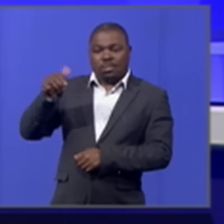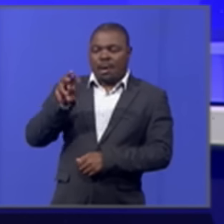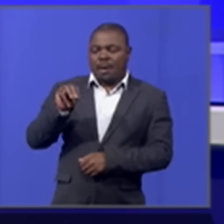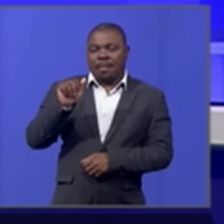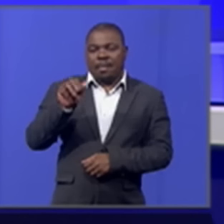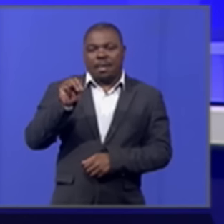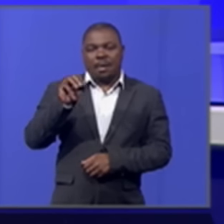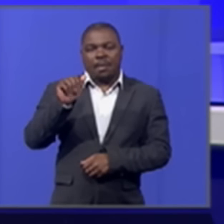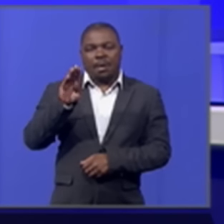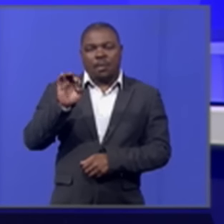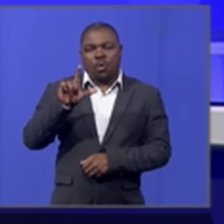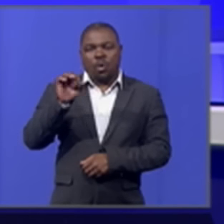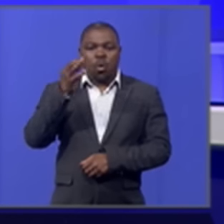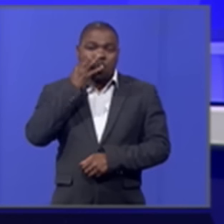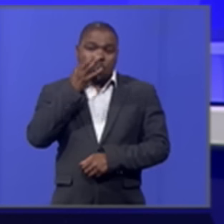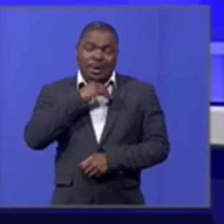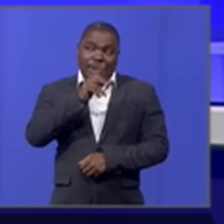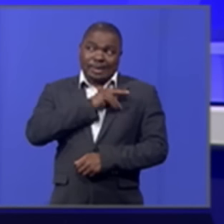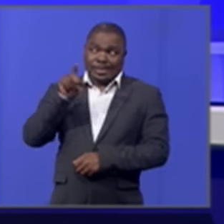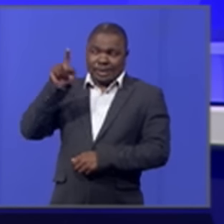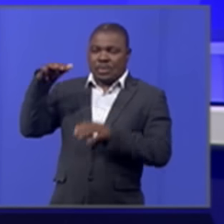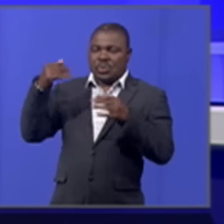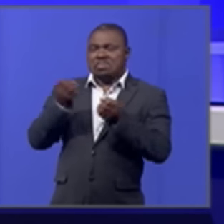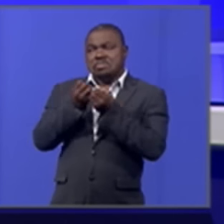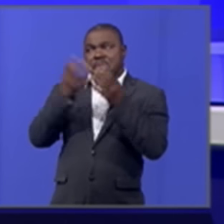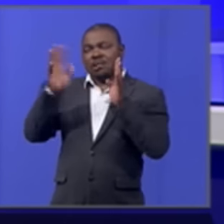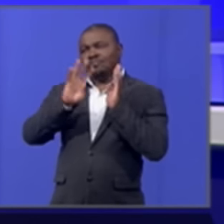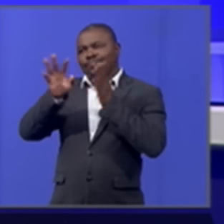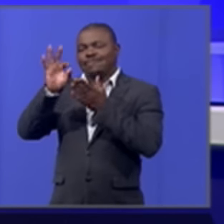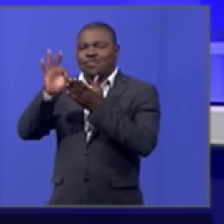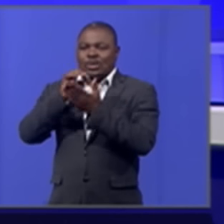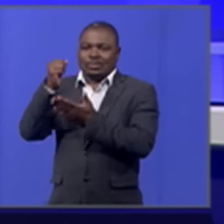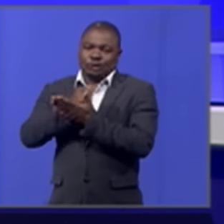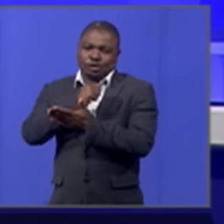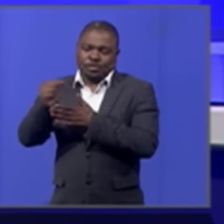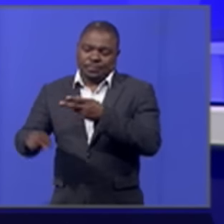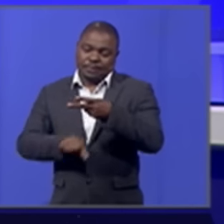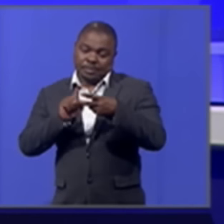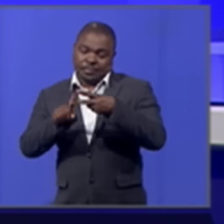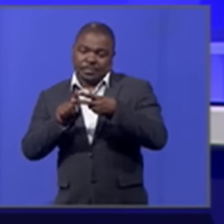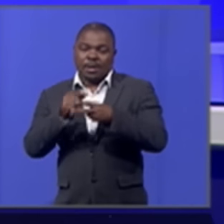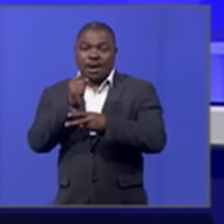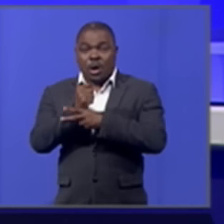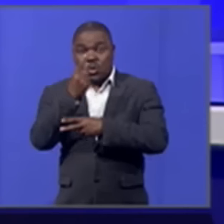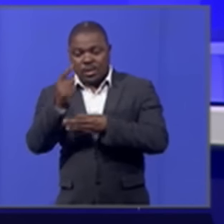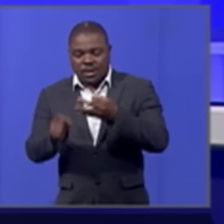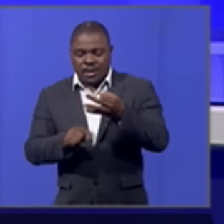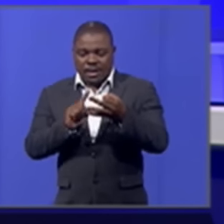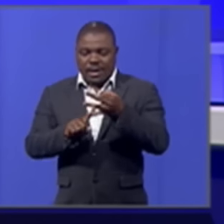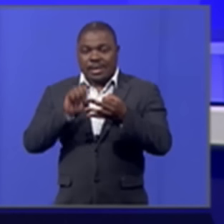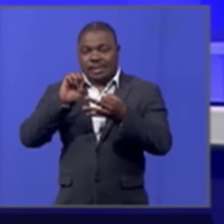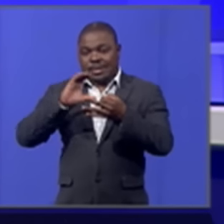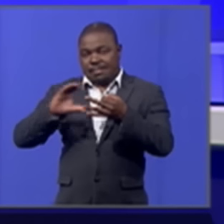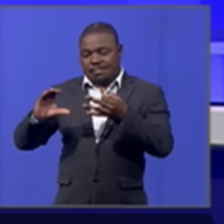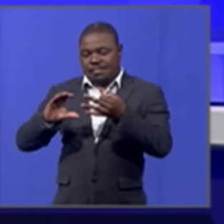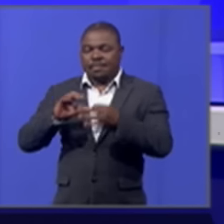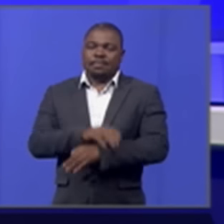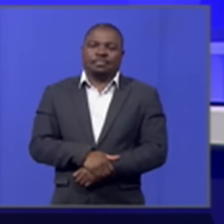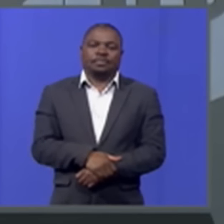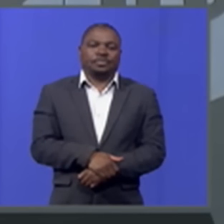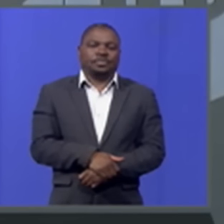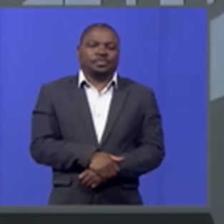re KwaZulu-Natal e nnile palo e kwa godimo ya batho ba ba ikwadisitseng ditlhopho mme latelwa ke Gauteng le Eastern Cape.